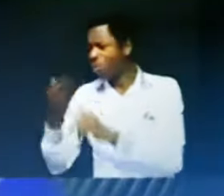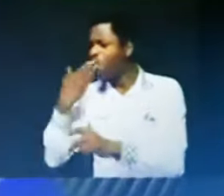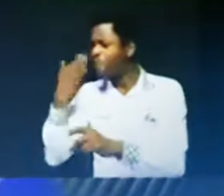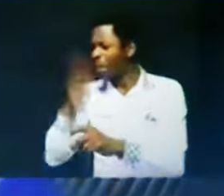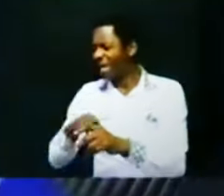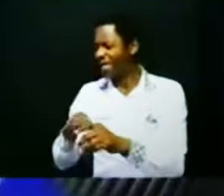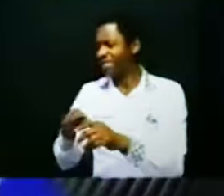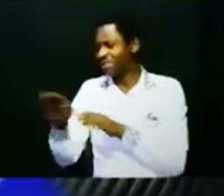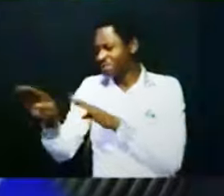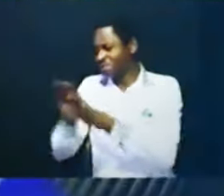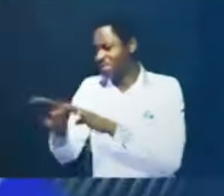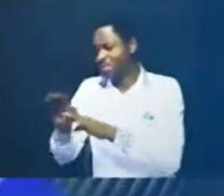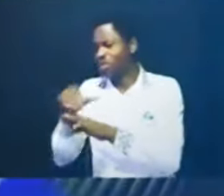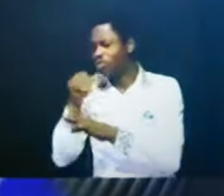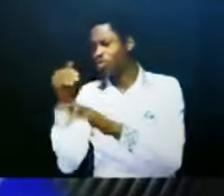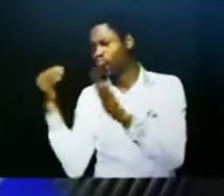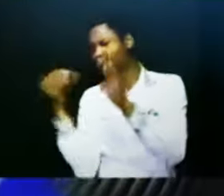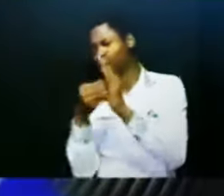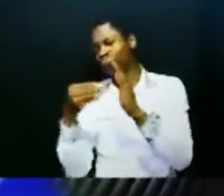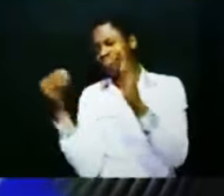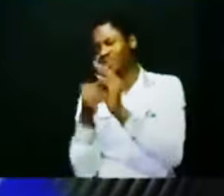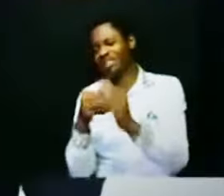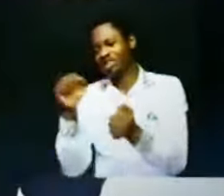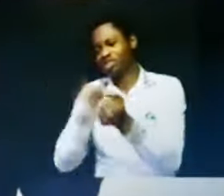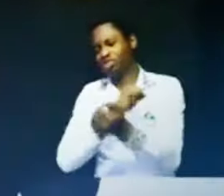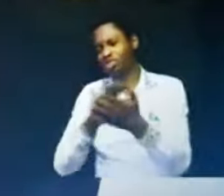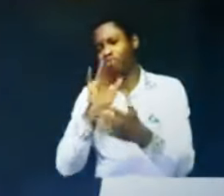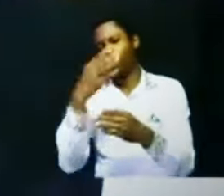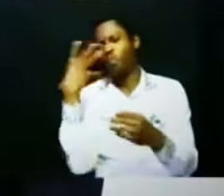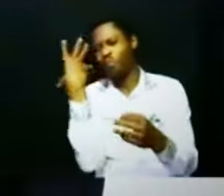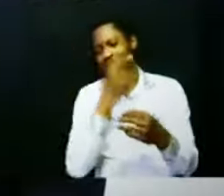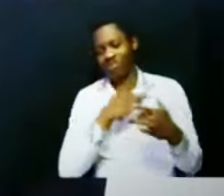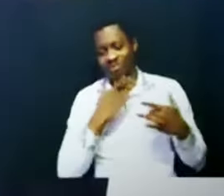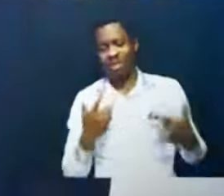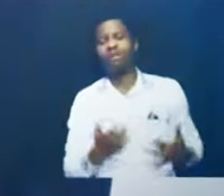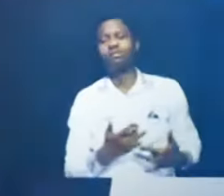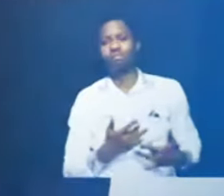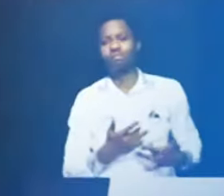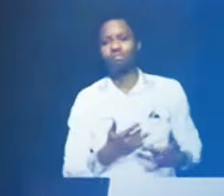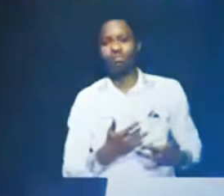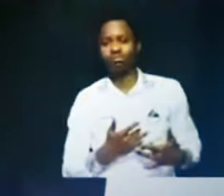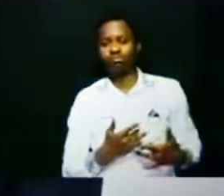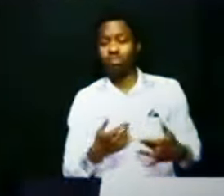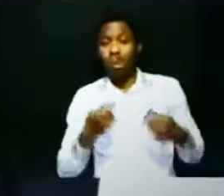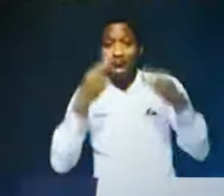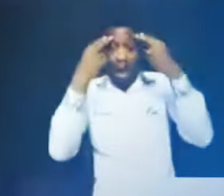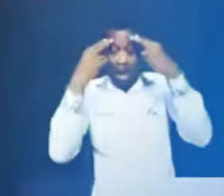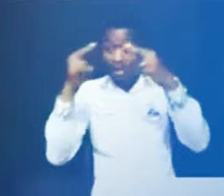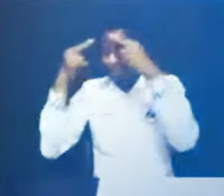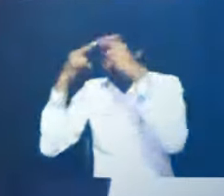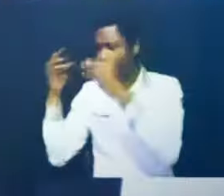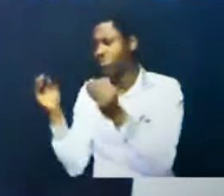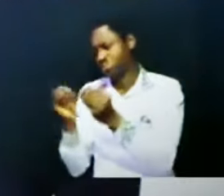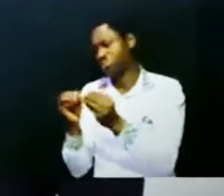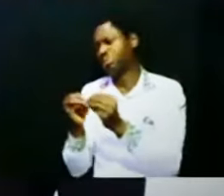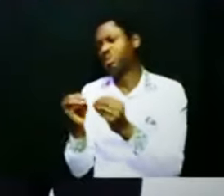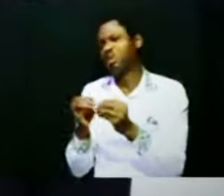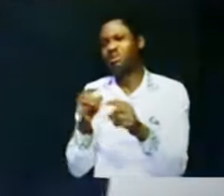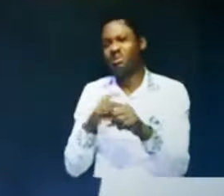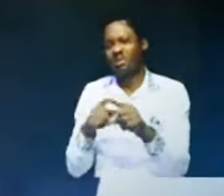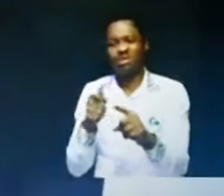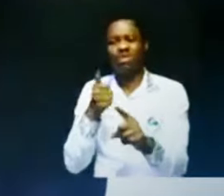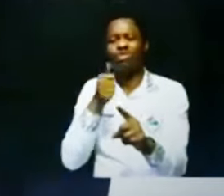behavior will not destroy your beautiful heart. It happens everywhere. So you are